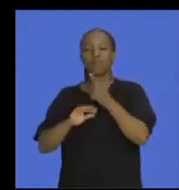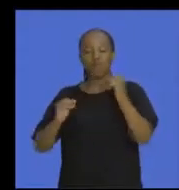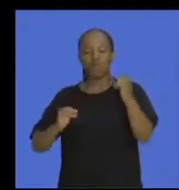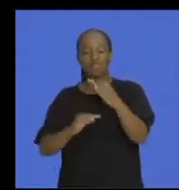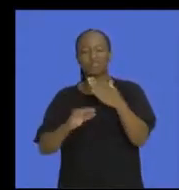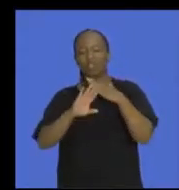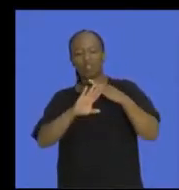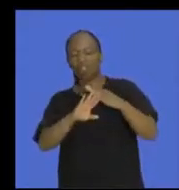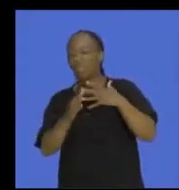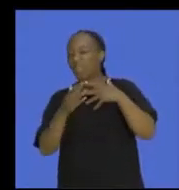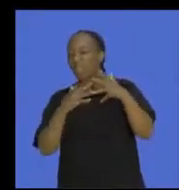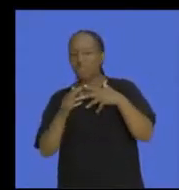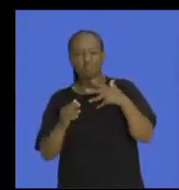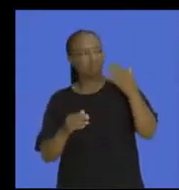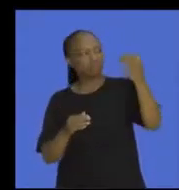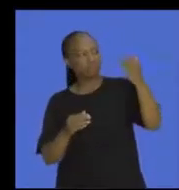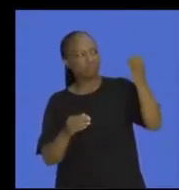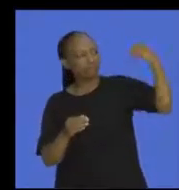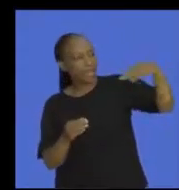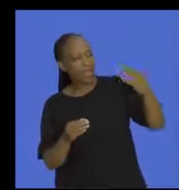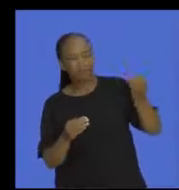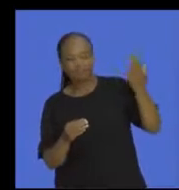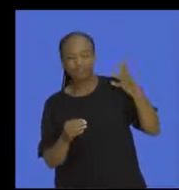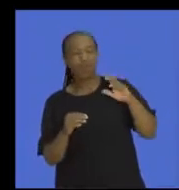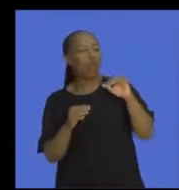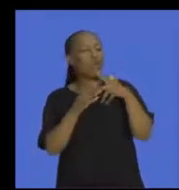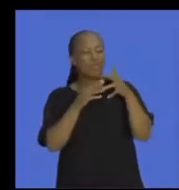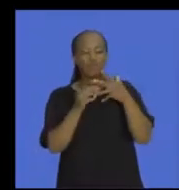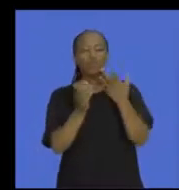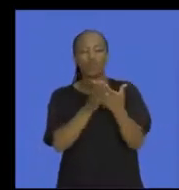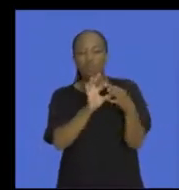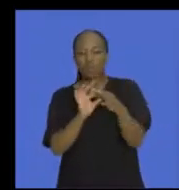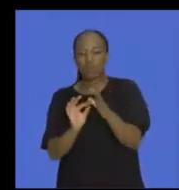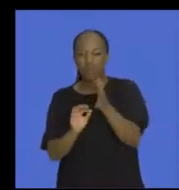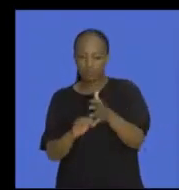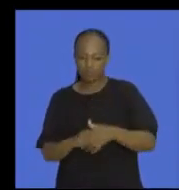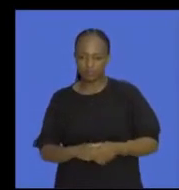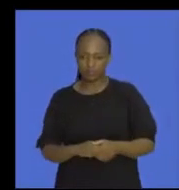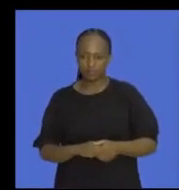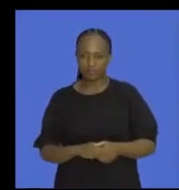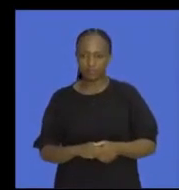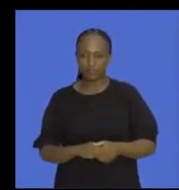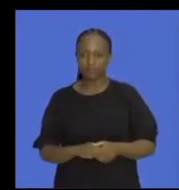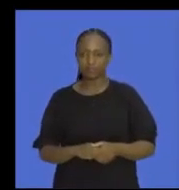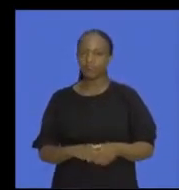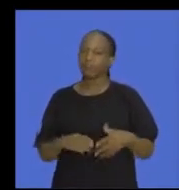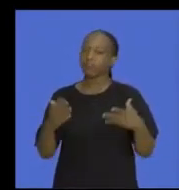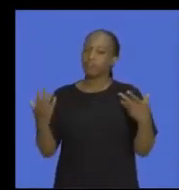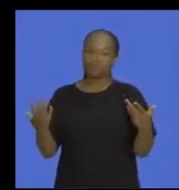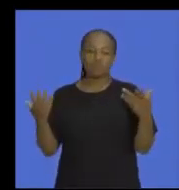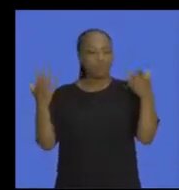resistance in a parallel circuit for n resistors connected, for n resistors that are connected in parallel. Right.